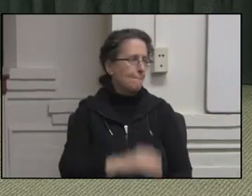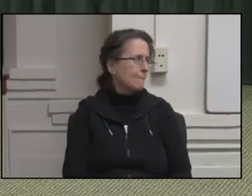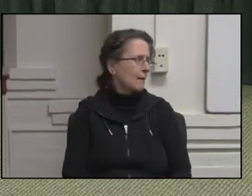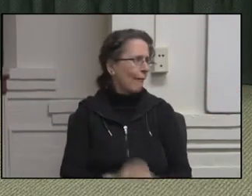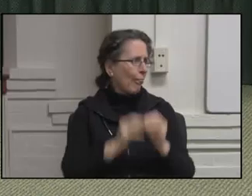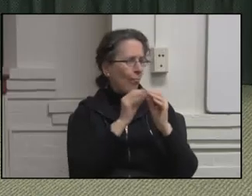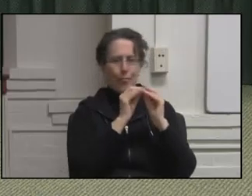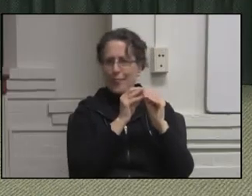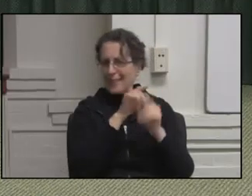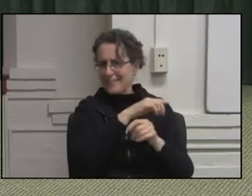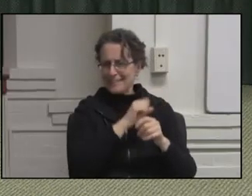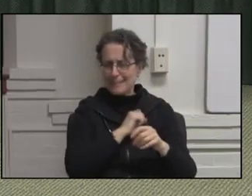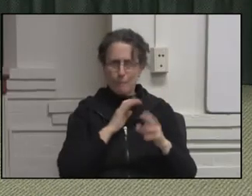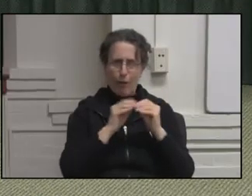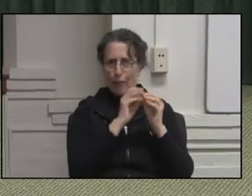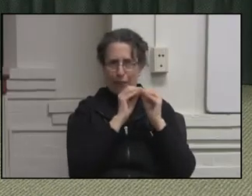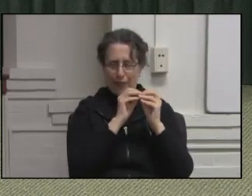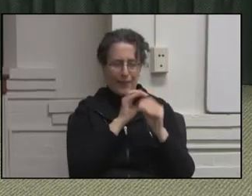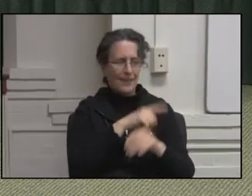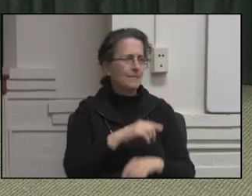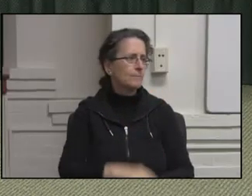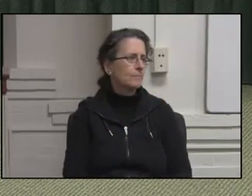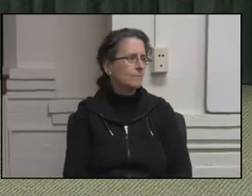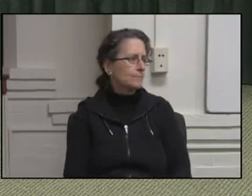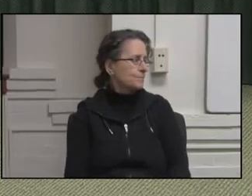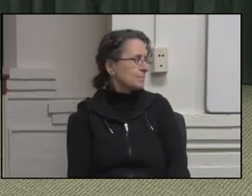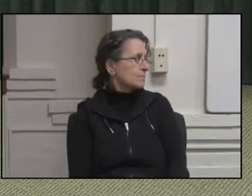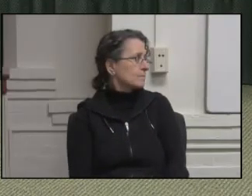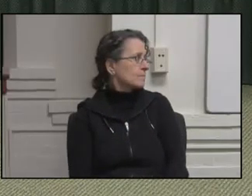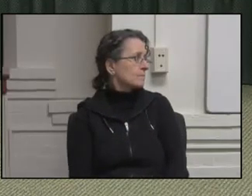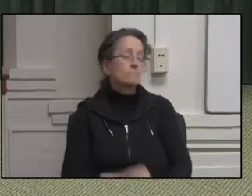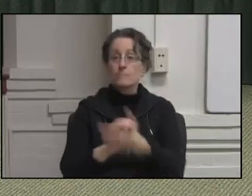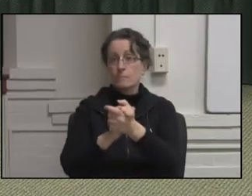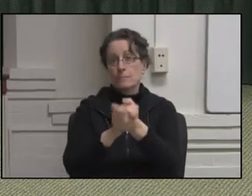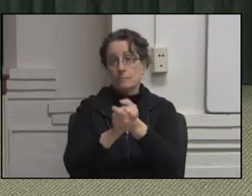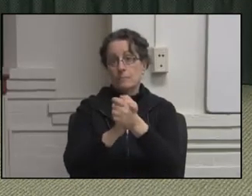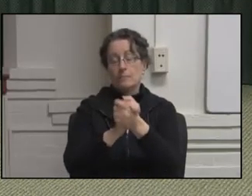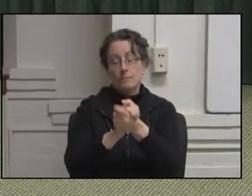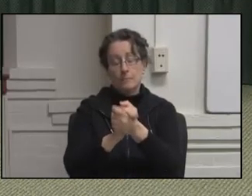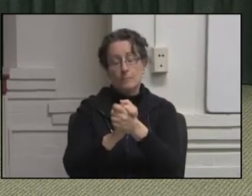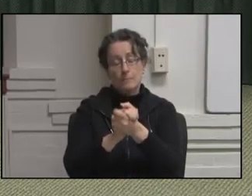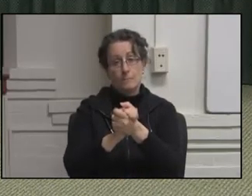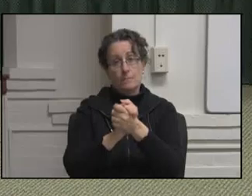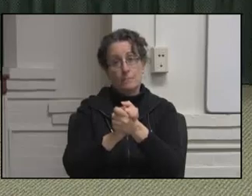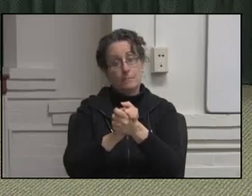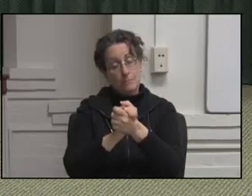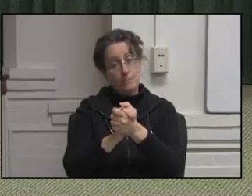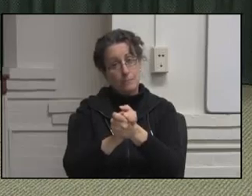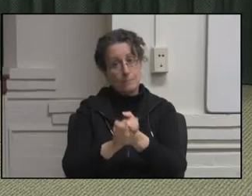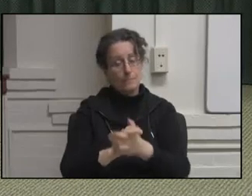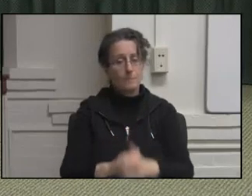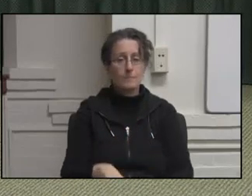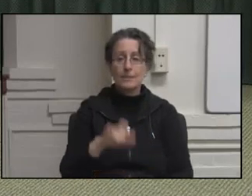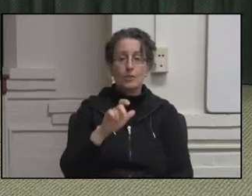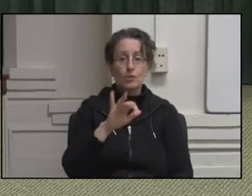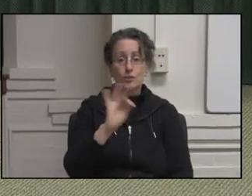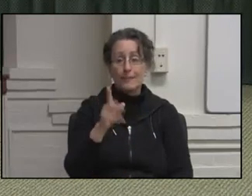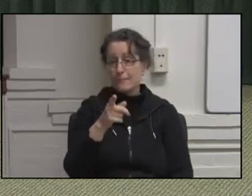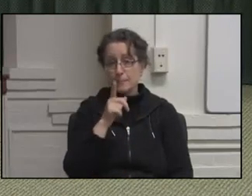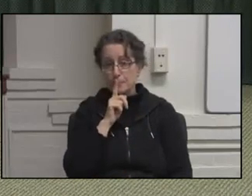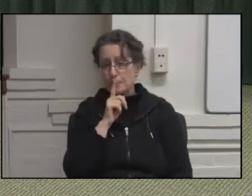Well, I know firsthand how hard the committee and Carol work, and I congratulate them again. Yeah. Nice job, Carol. Thank you. Thanks. Jeff, you didn't get to say